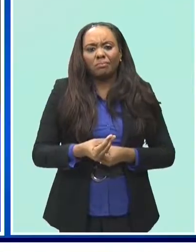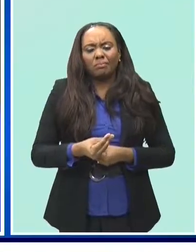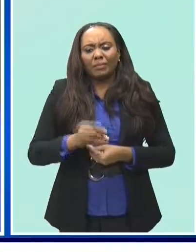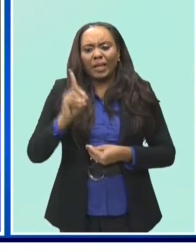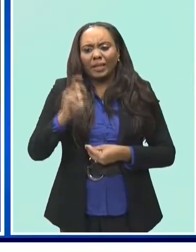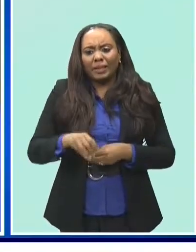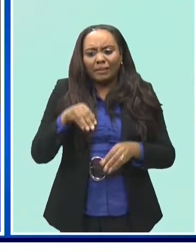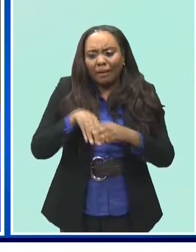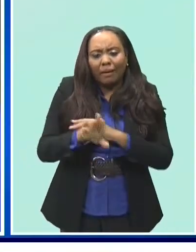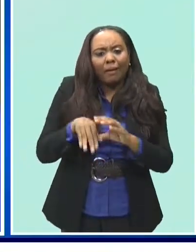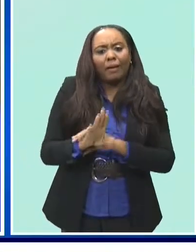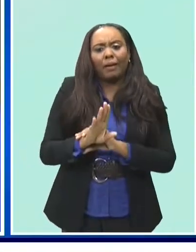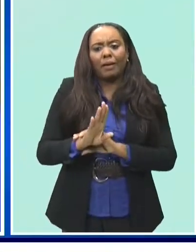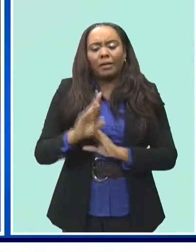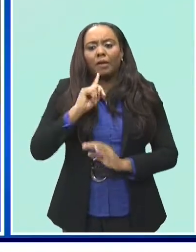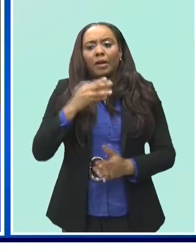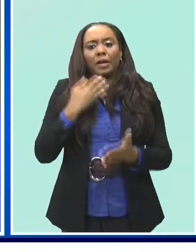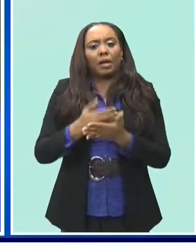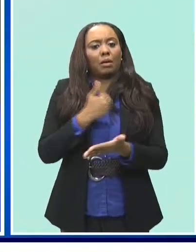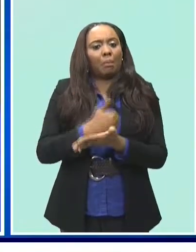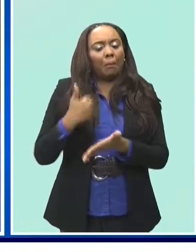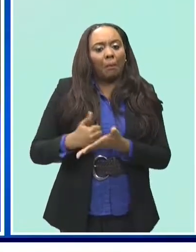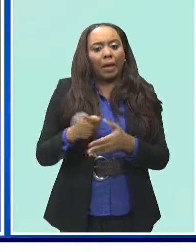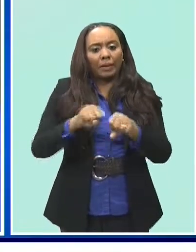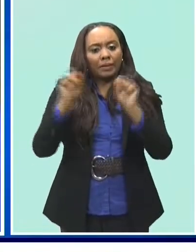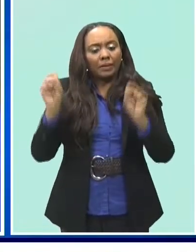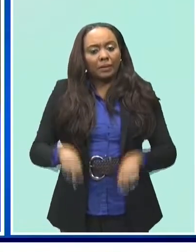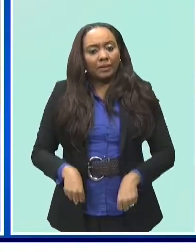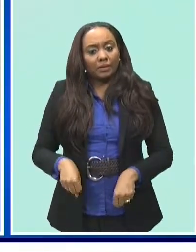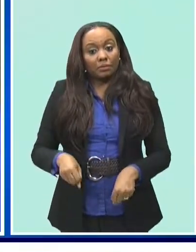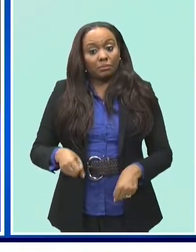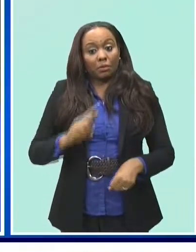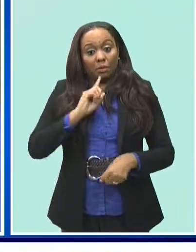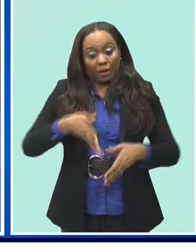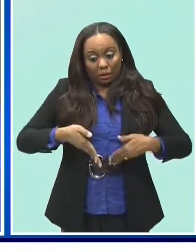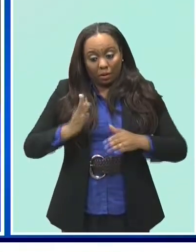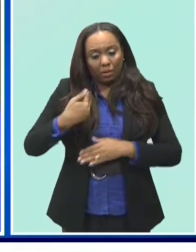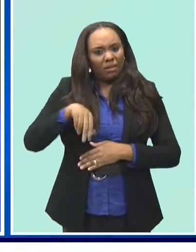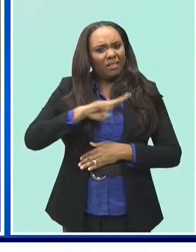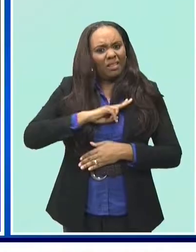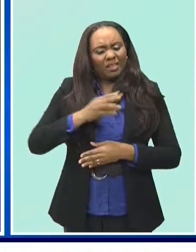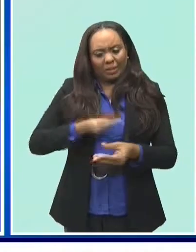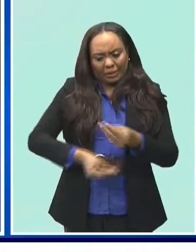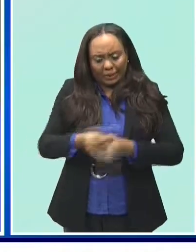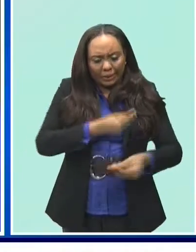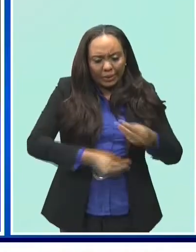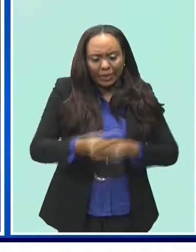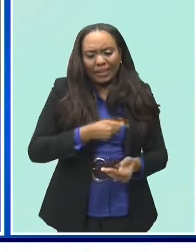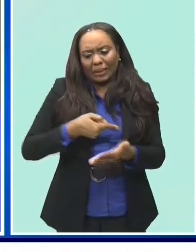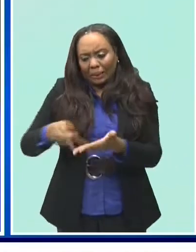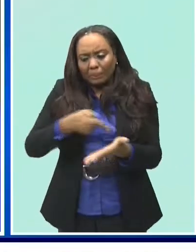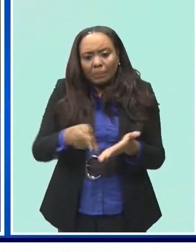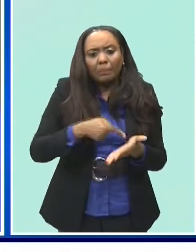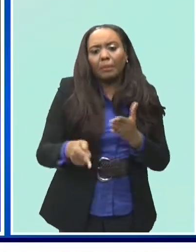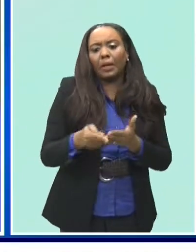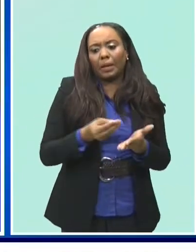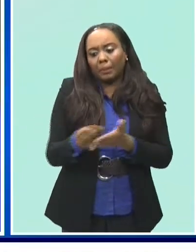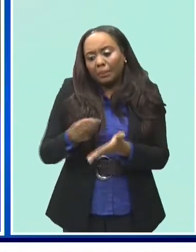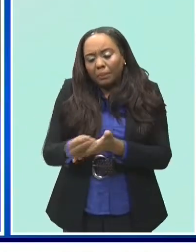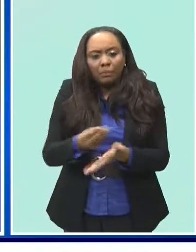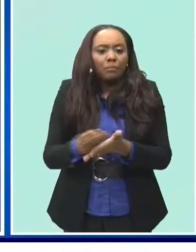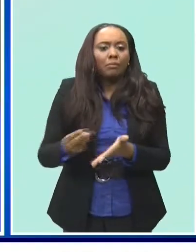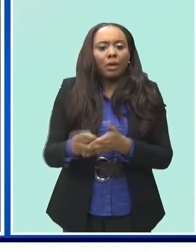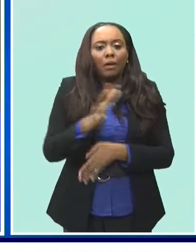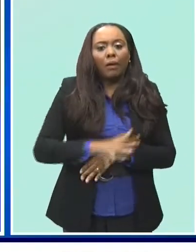have access to a banking system that allows them to transmit and to pay for services and